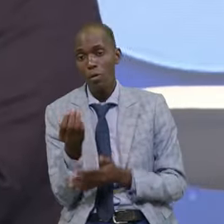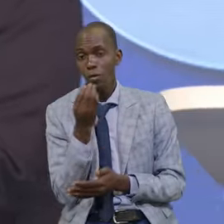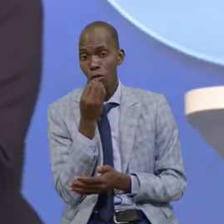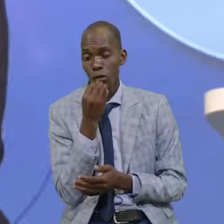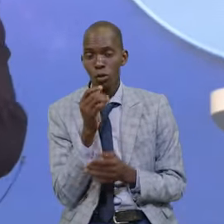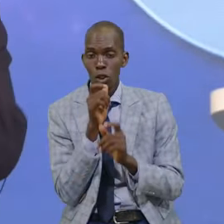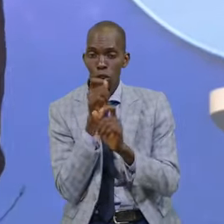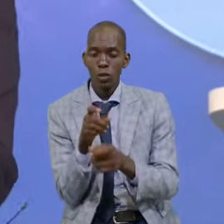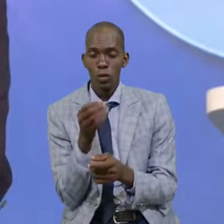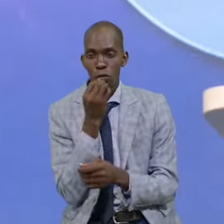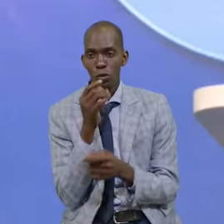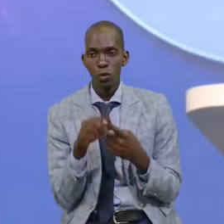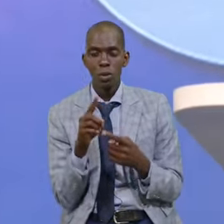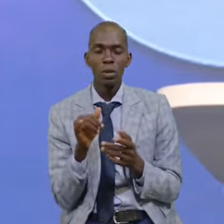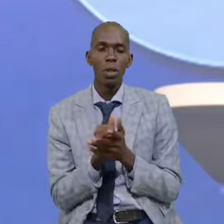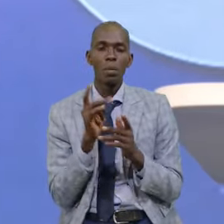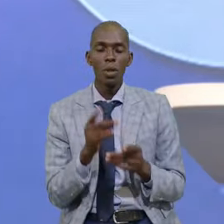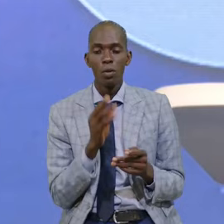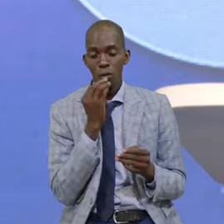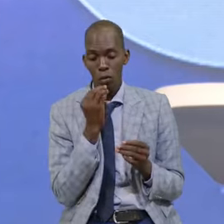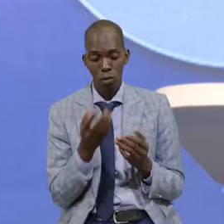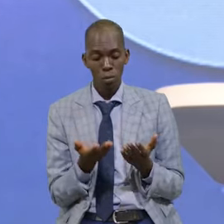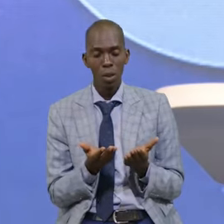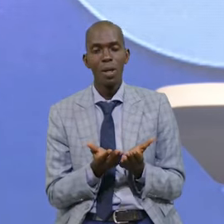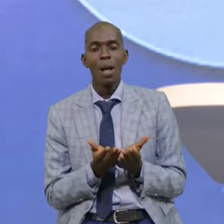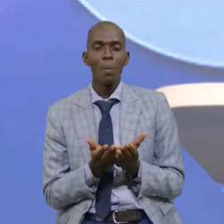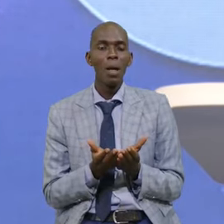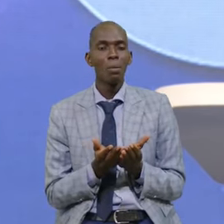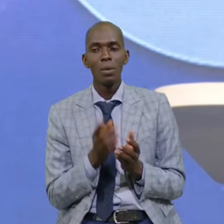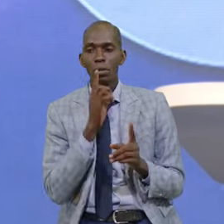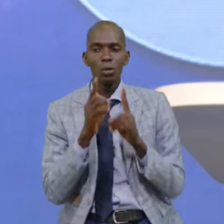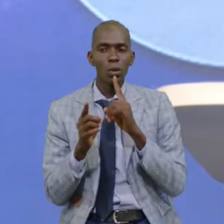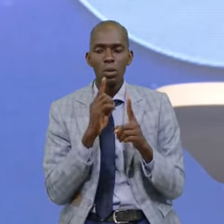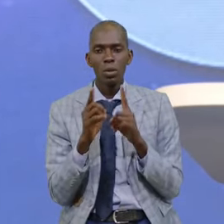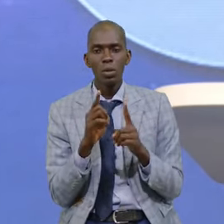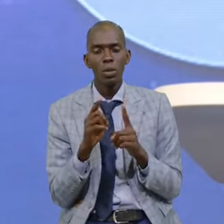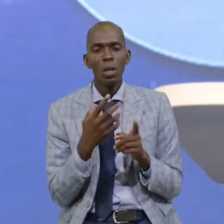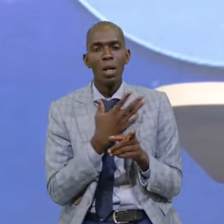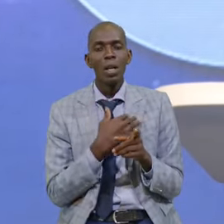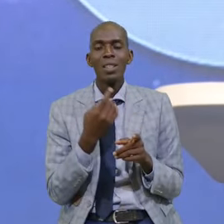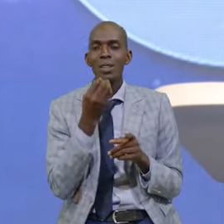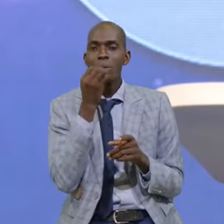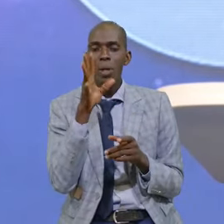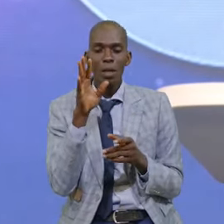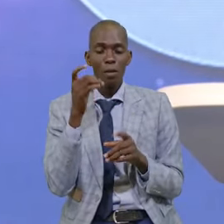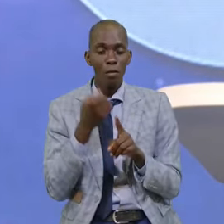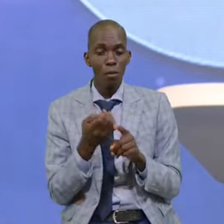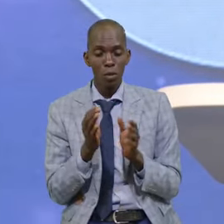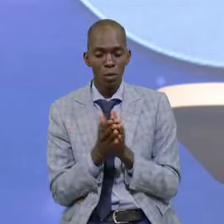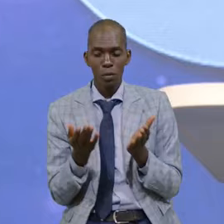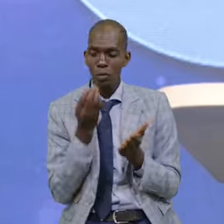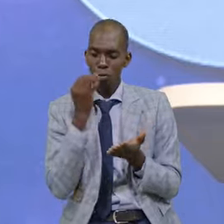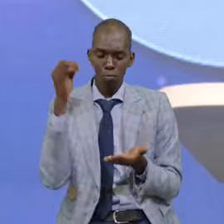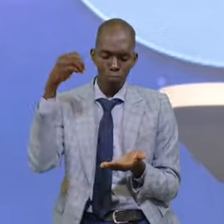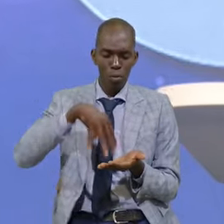food, he's talking, and all the saliva from his mouth is getting to that food.